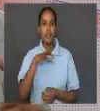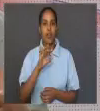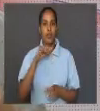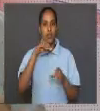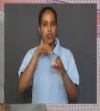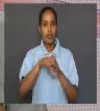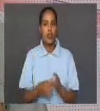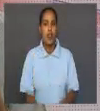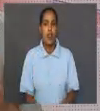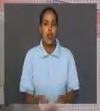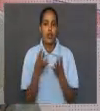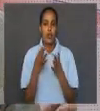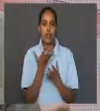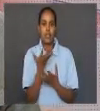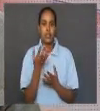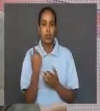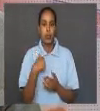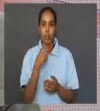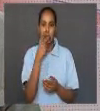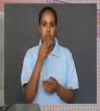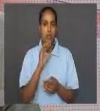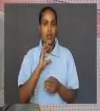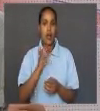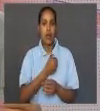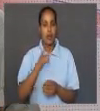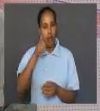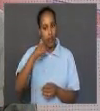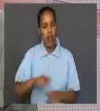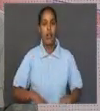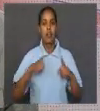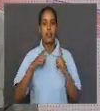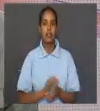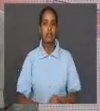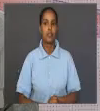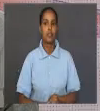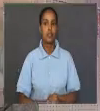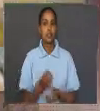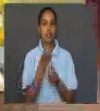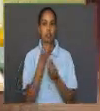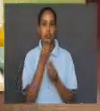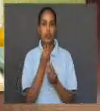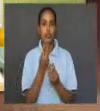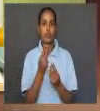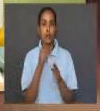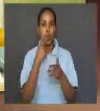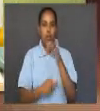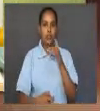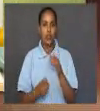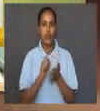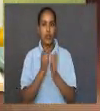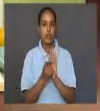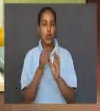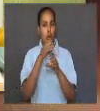Acids are found in a lot of things we see in our daily lives. Food products,